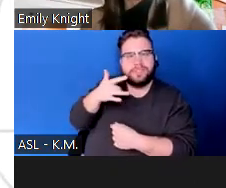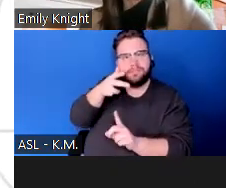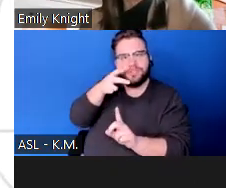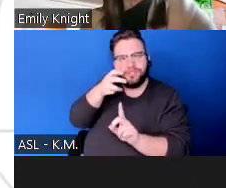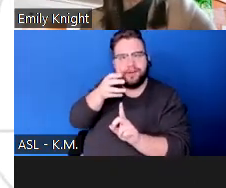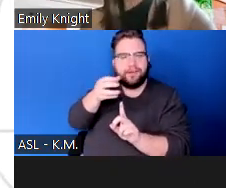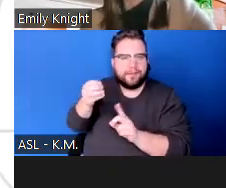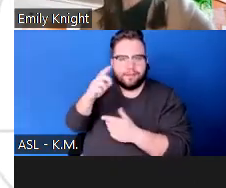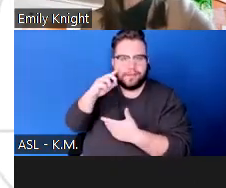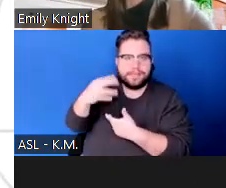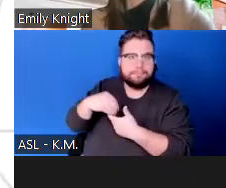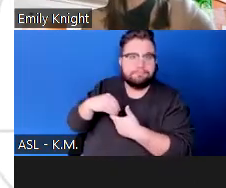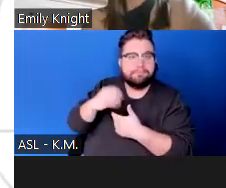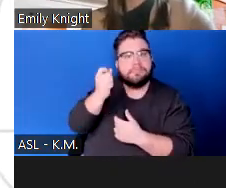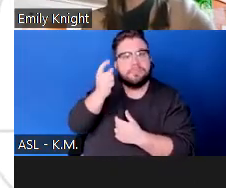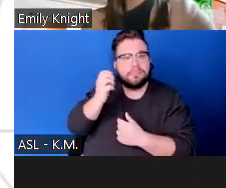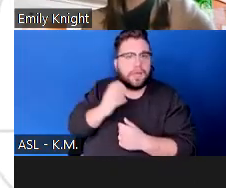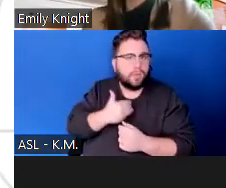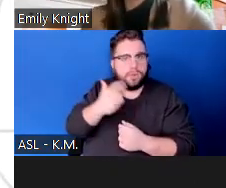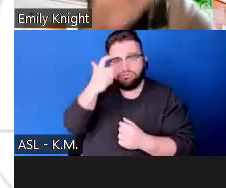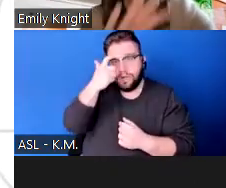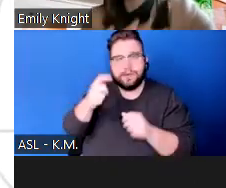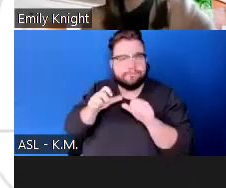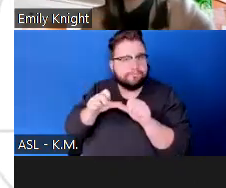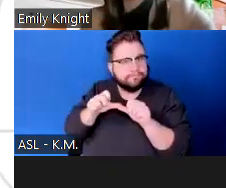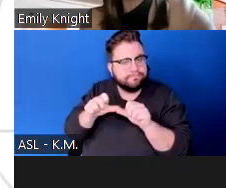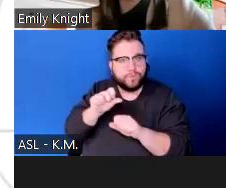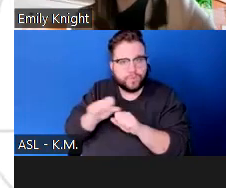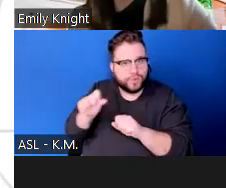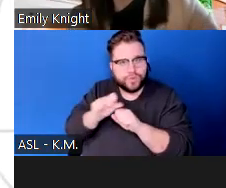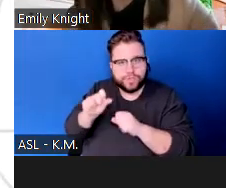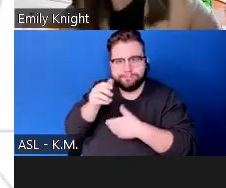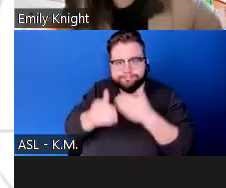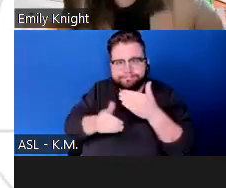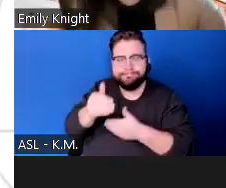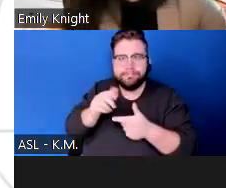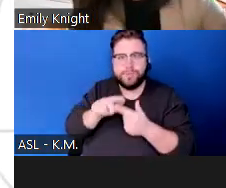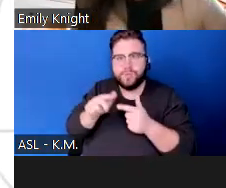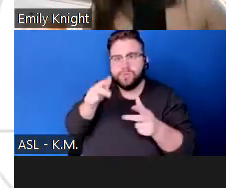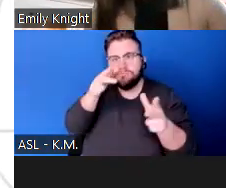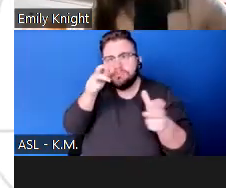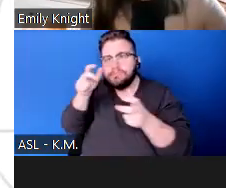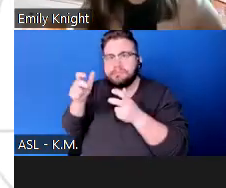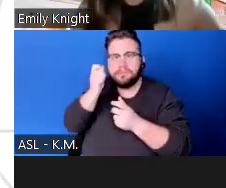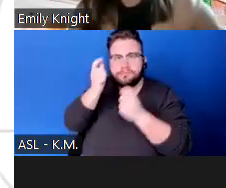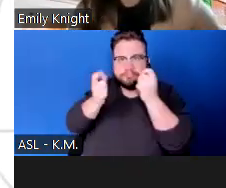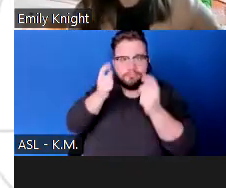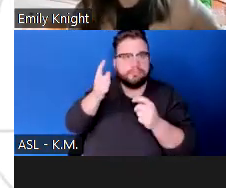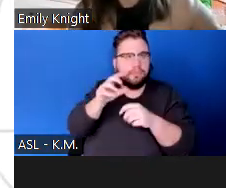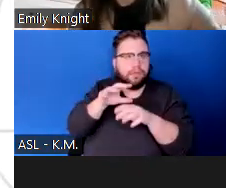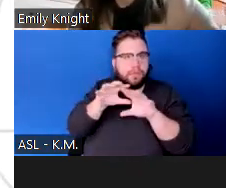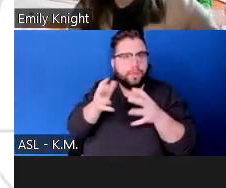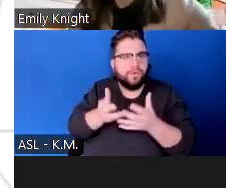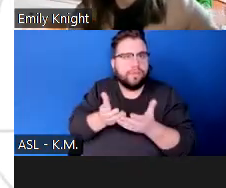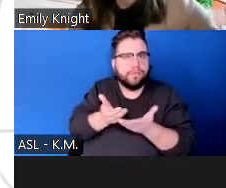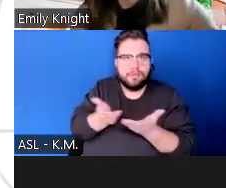of work all the time to process sensory information and to make sense of the world around us. And so often, without us even